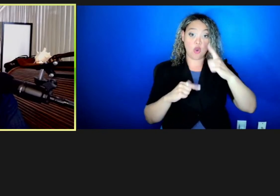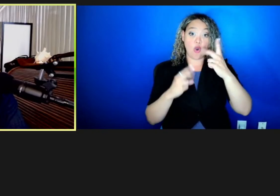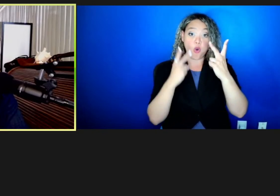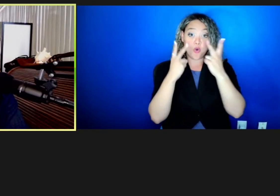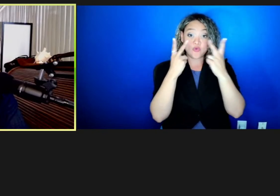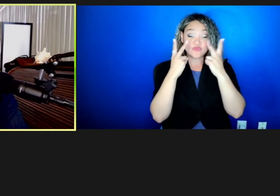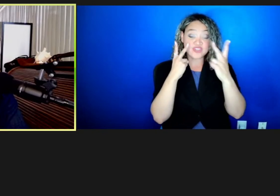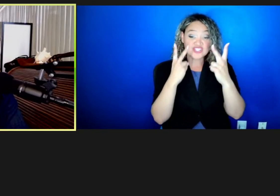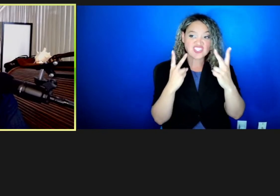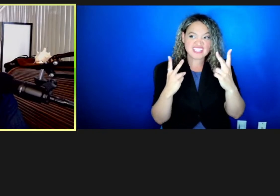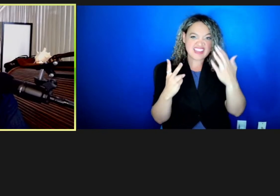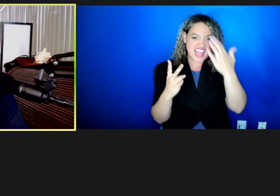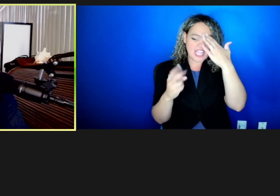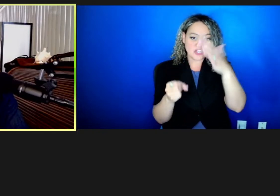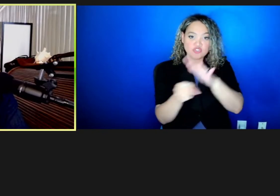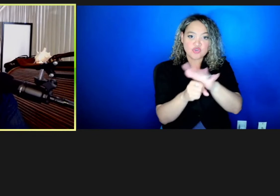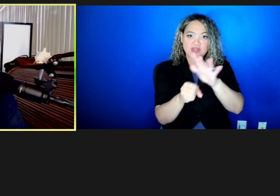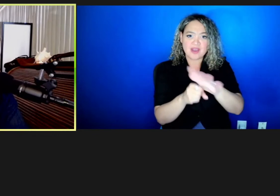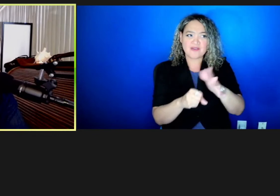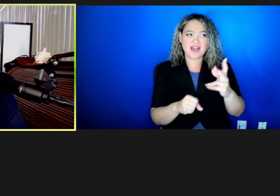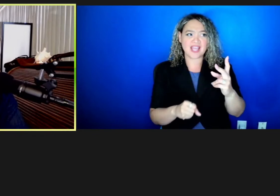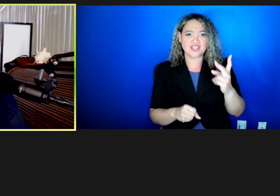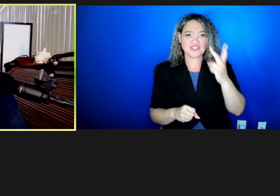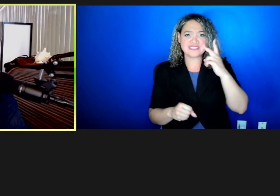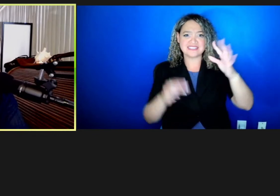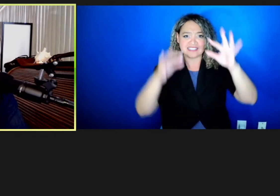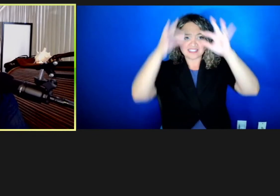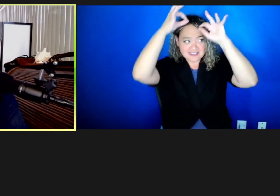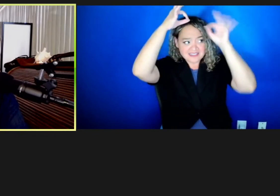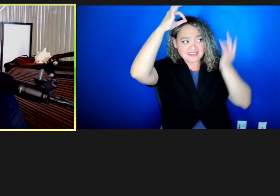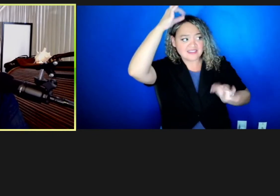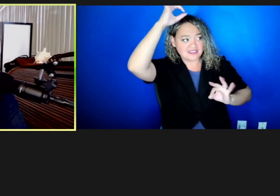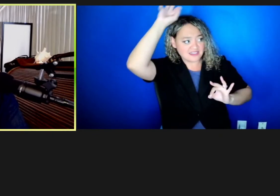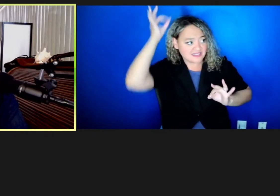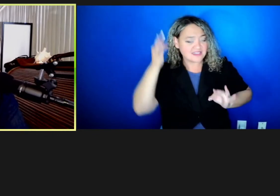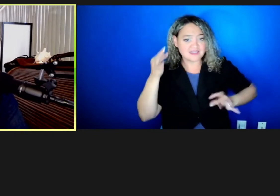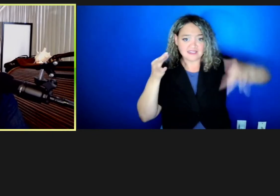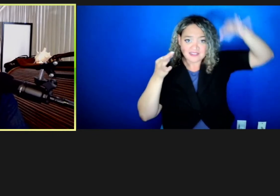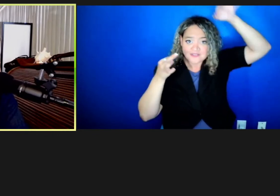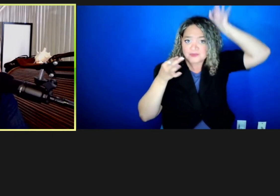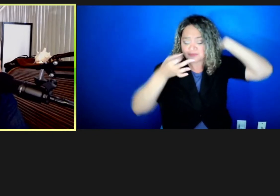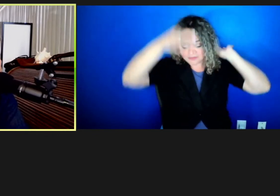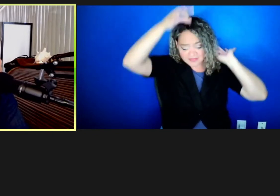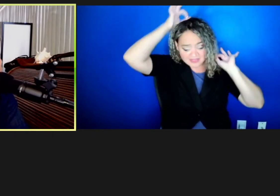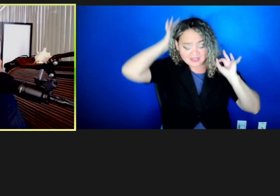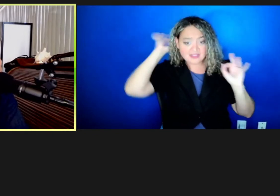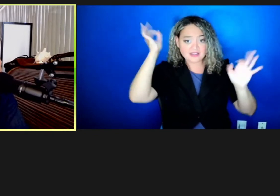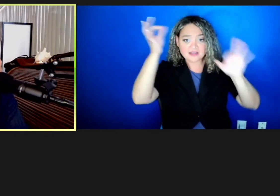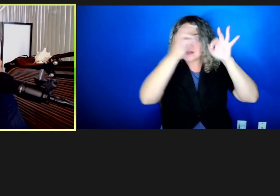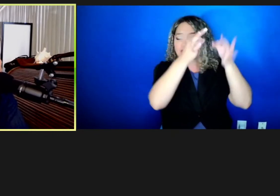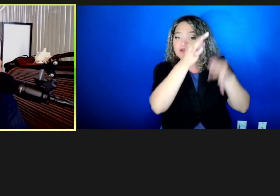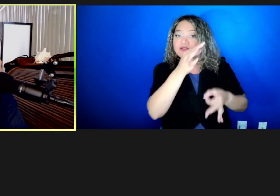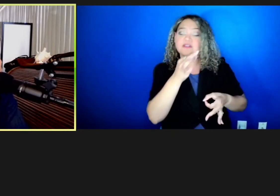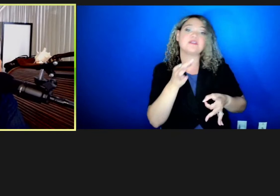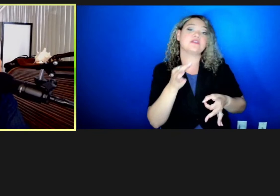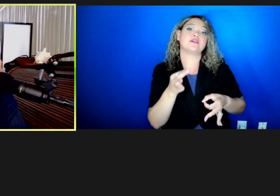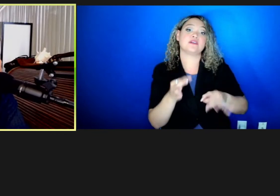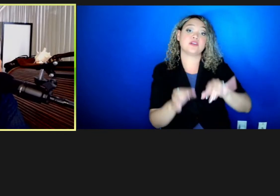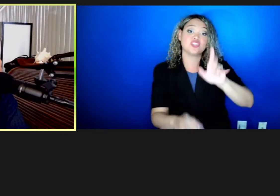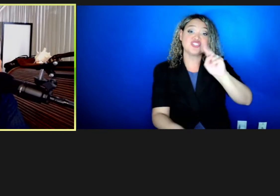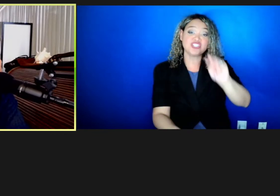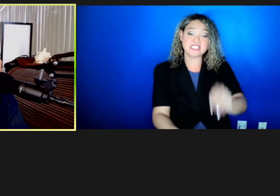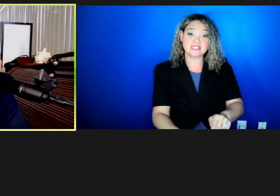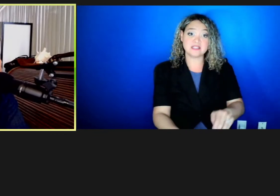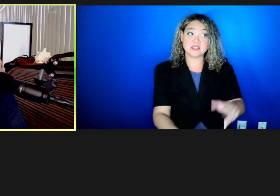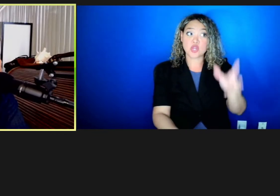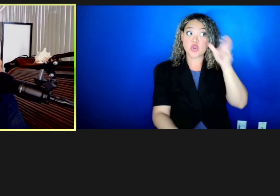to see that a maze of wires and tubes were attached to her head and body. Jean's hand reached for me when she heard